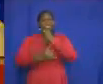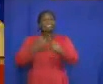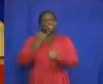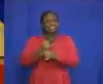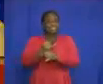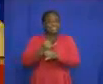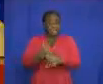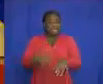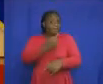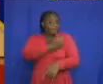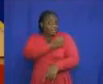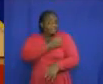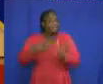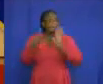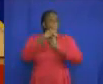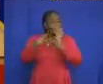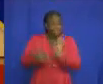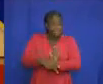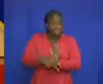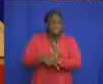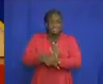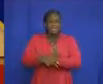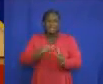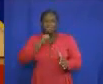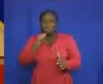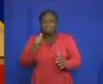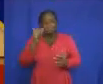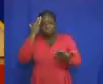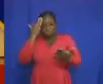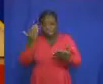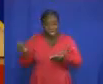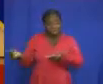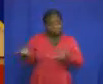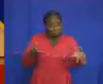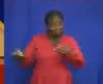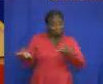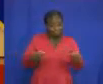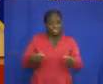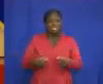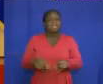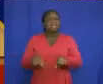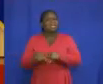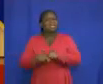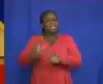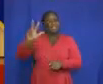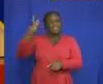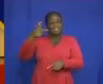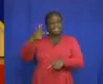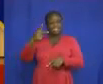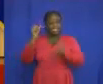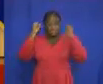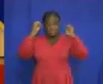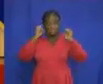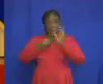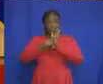politics and the unpredictability of the supply chain as well as a third wave of infections in